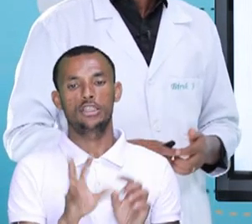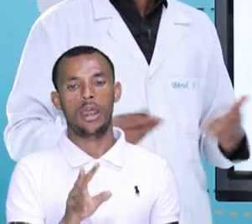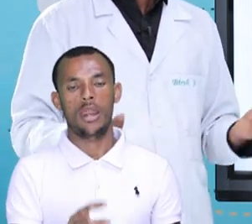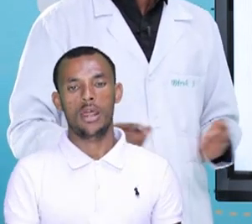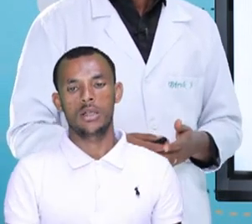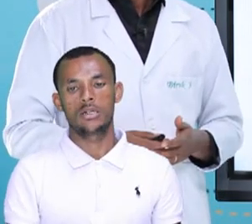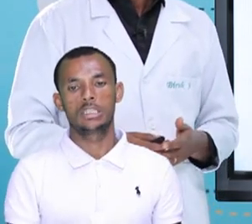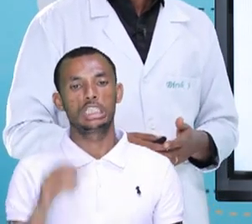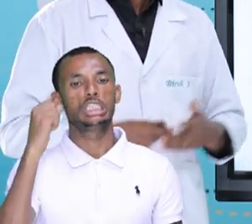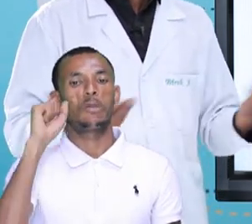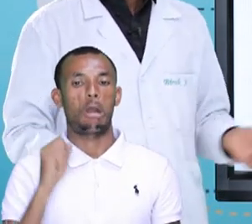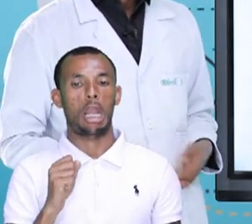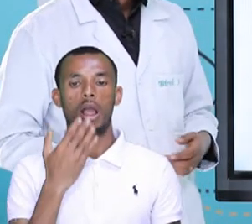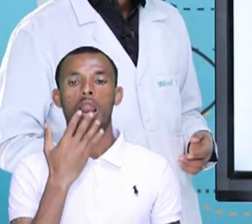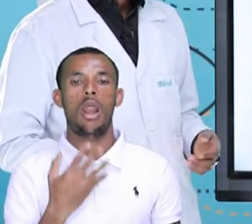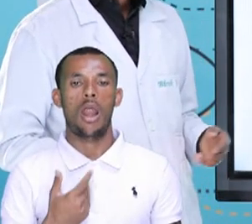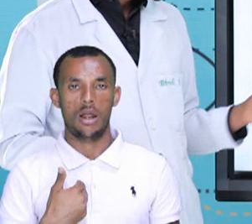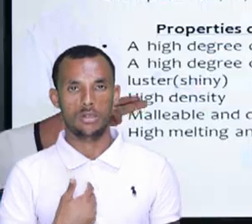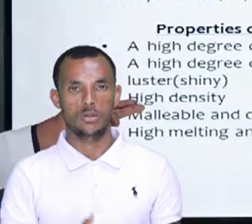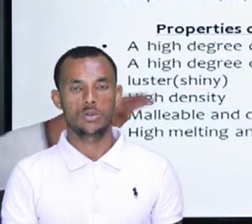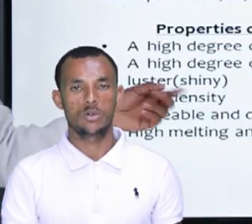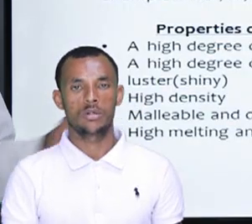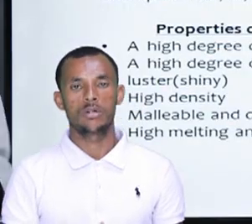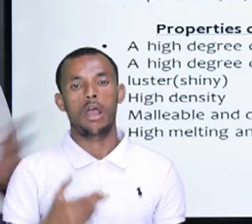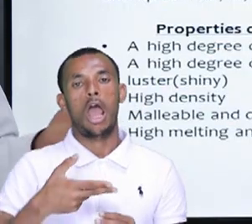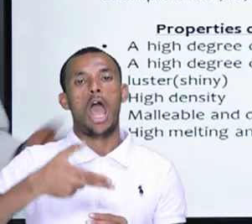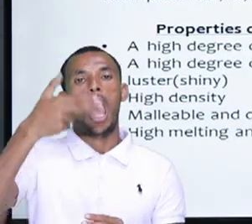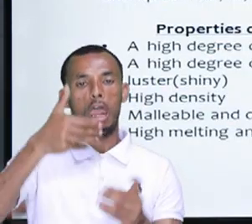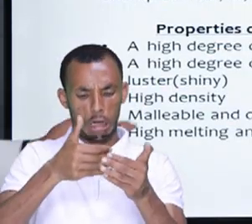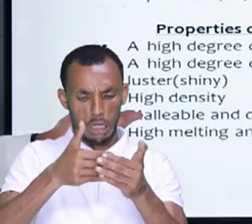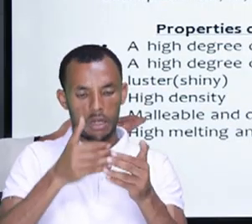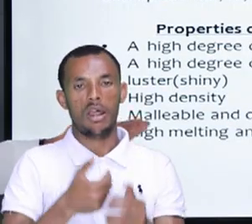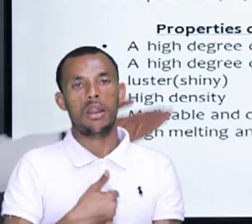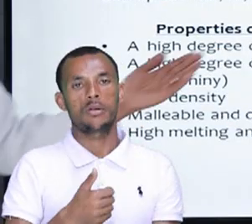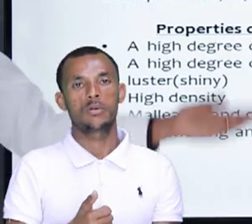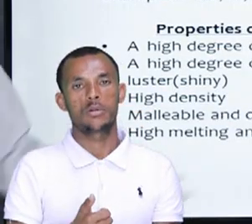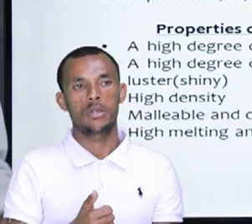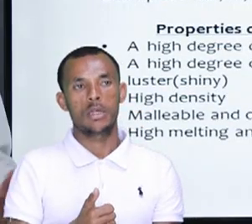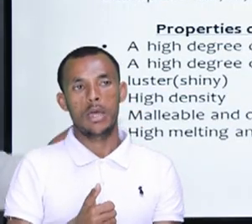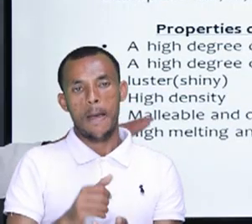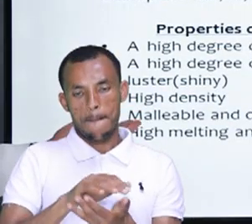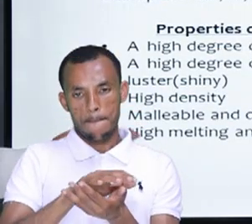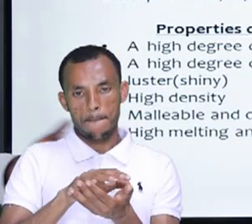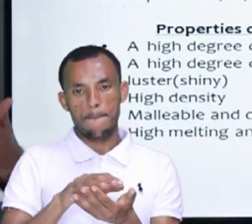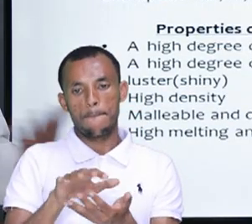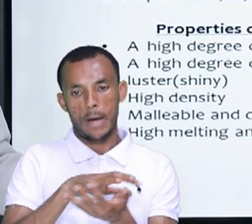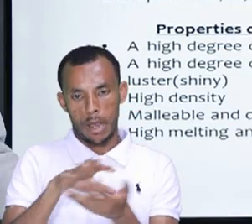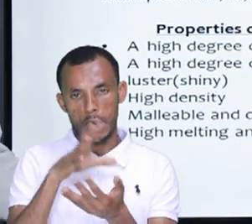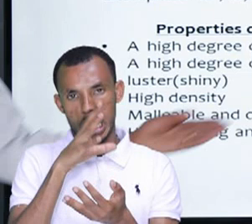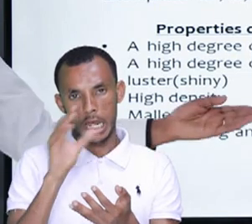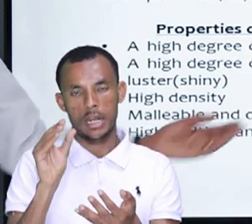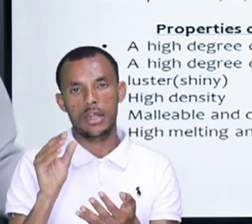are silver color or gray in color. High density. Metals are high density, malleable and ductile. You know malleable